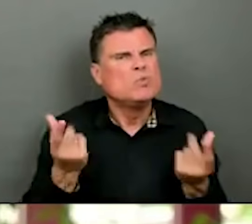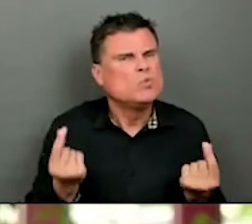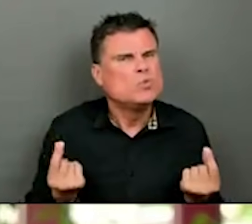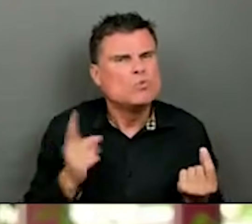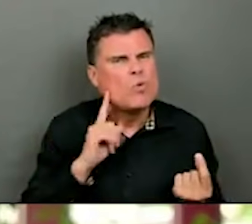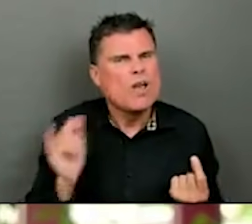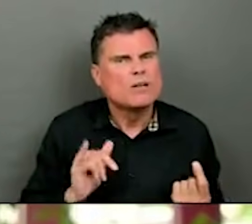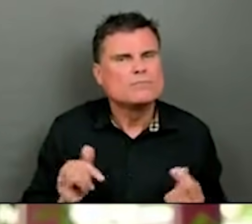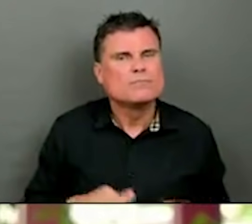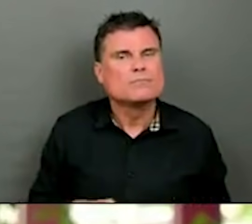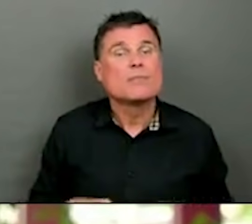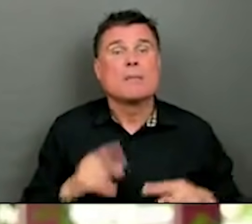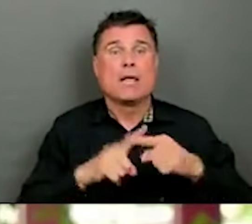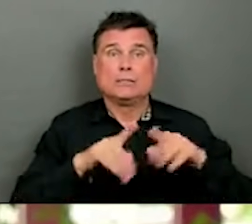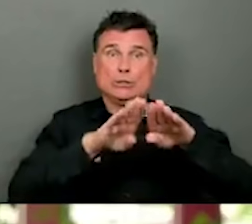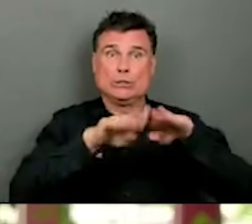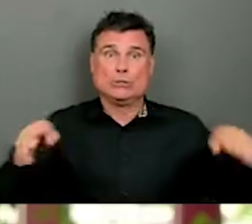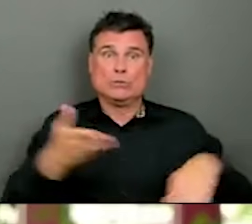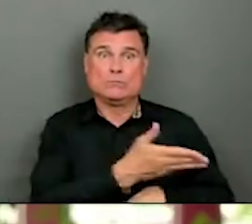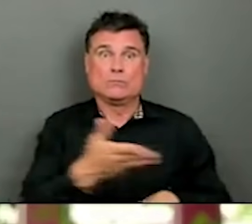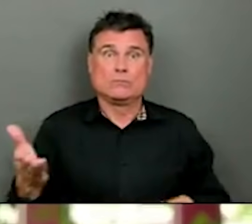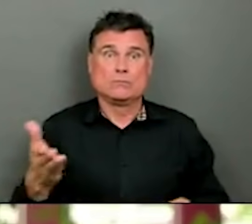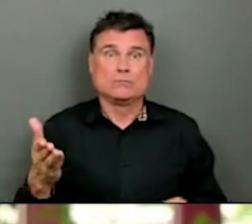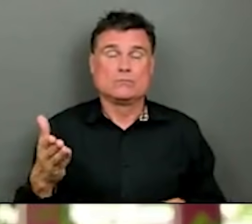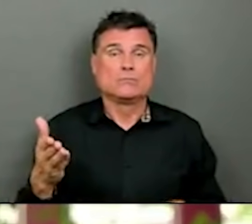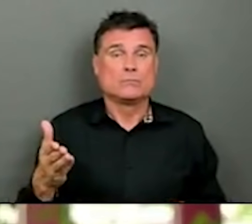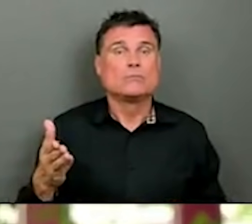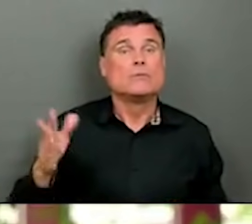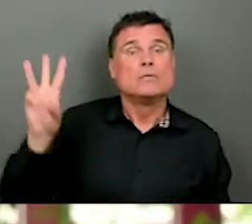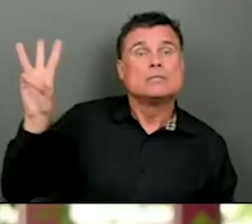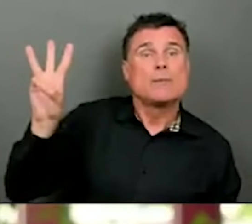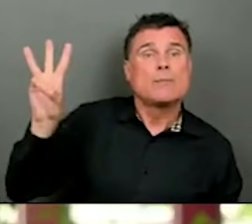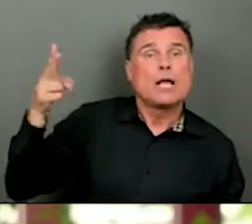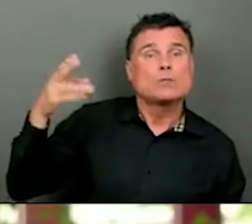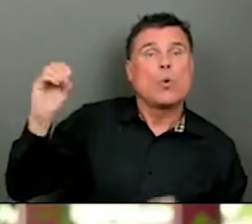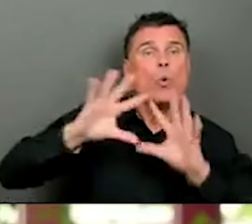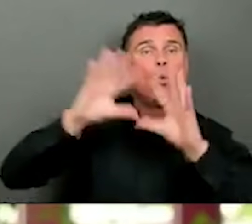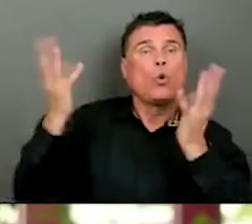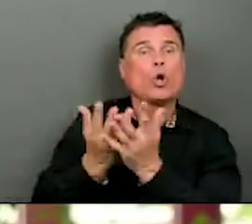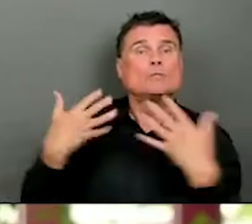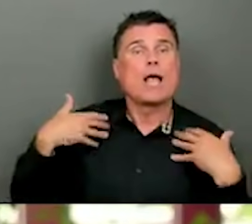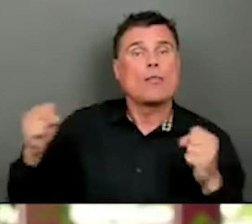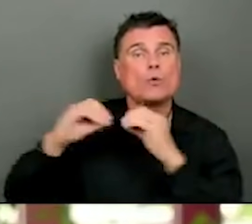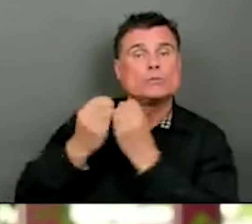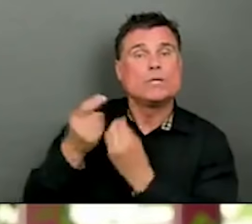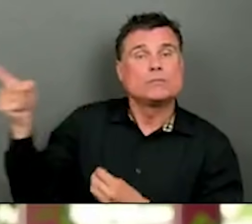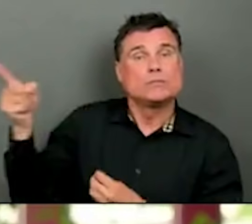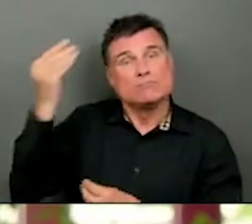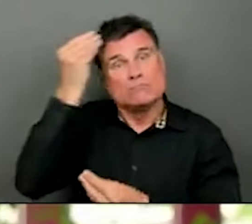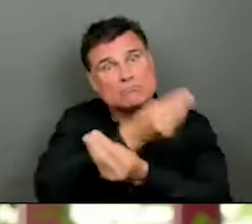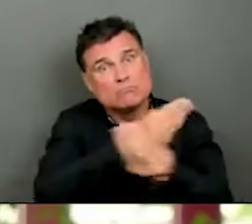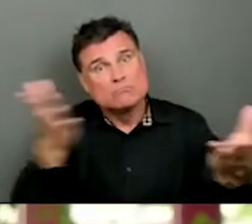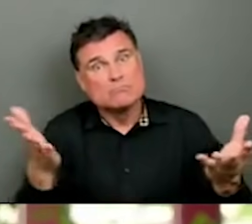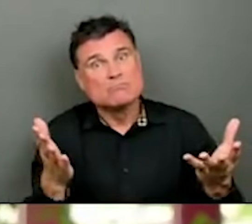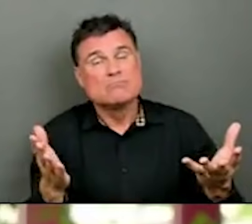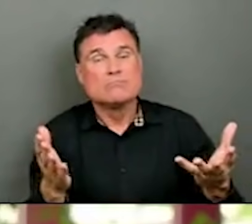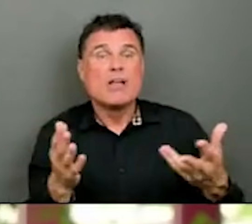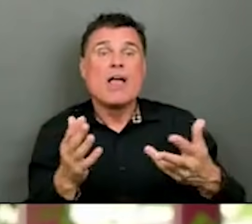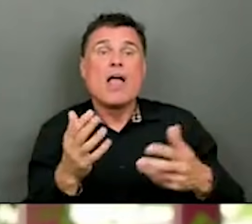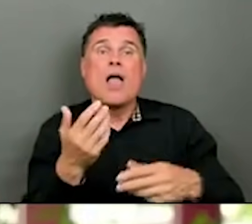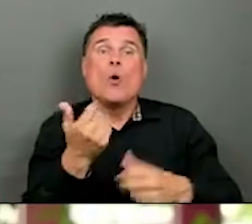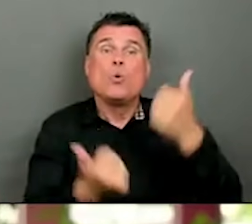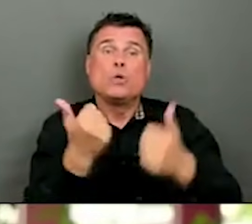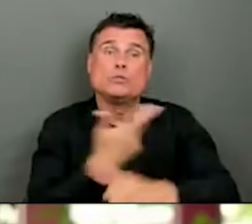and vaccines, the World Health Organization clearly on its website says the COVID-19 vaccines are safe for most people 18 years and